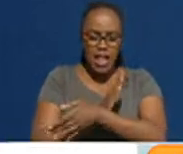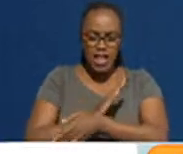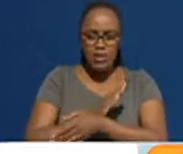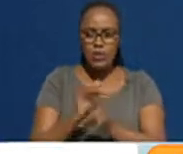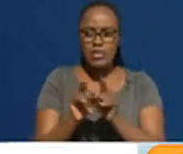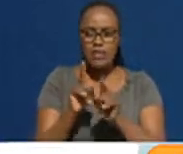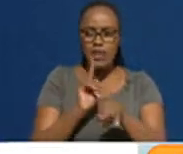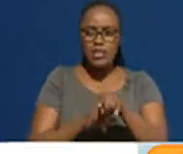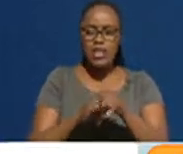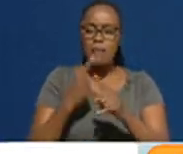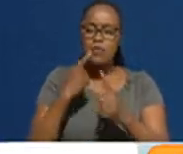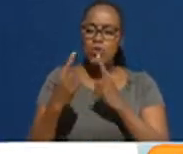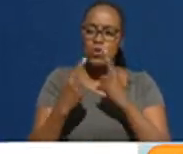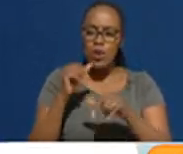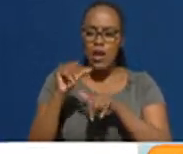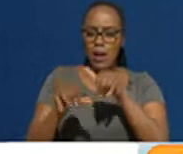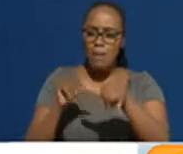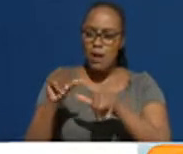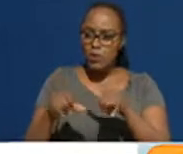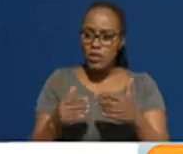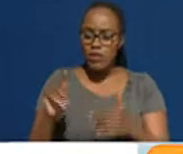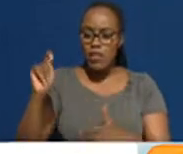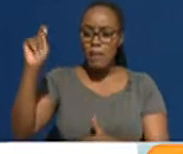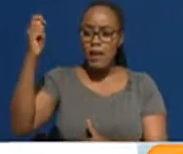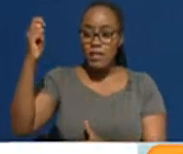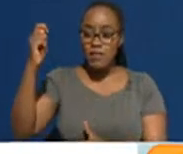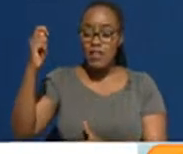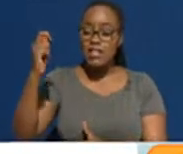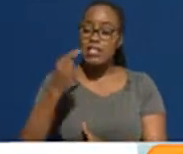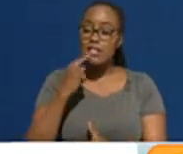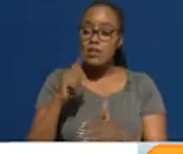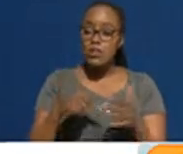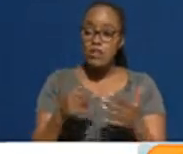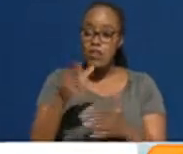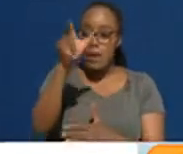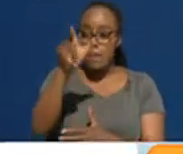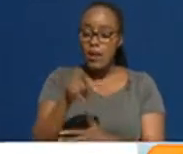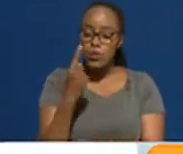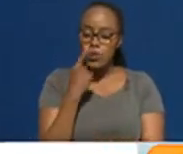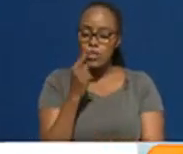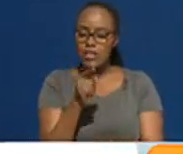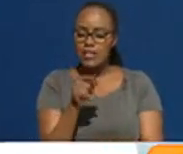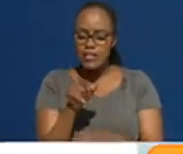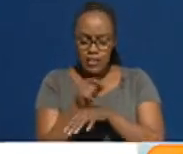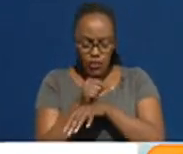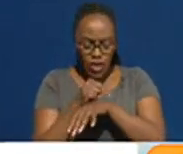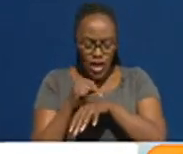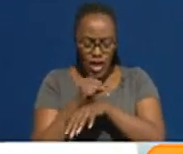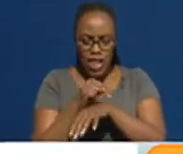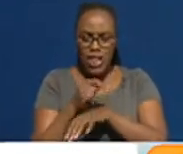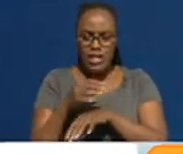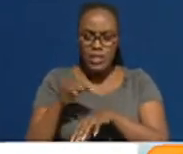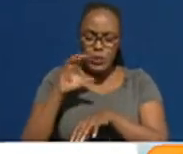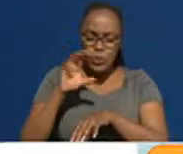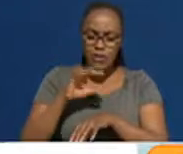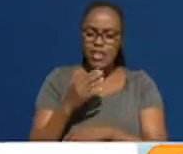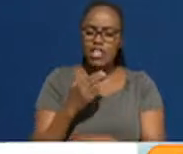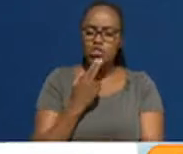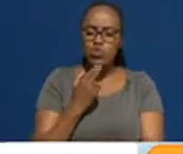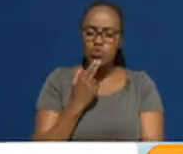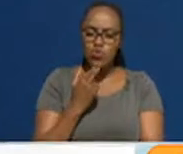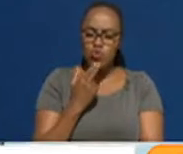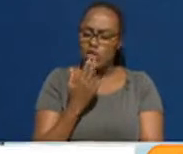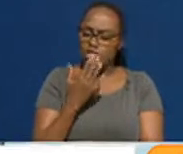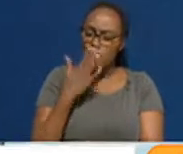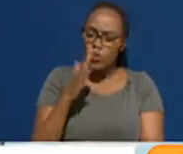talk. Even about the president. It's like just somebody's looking at a sore wound and just pouring salt quietly.